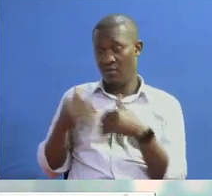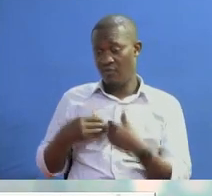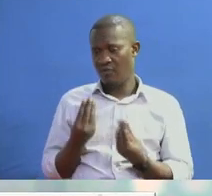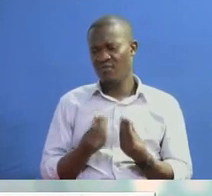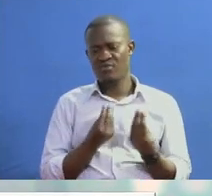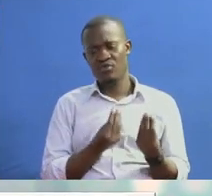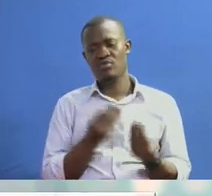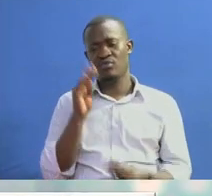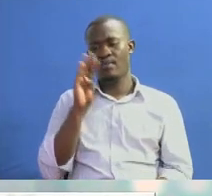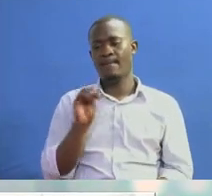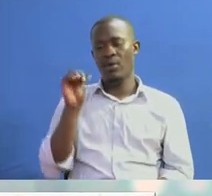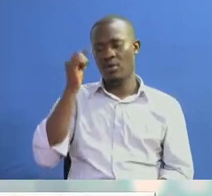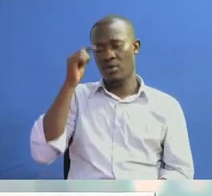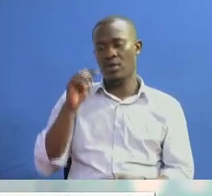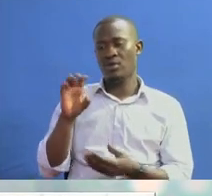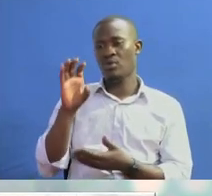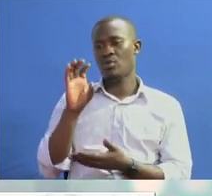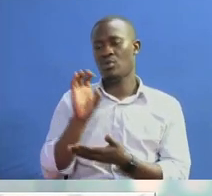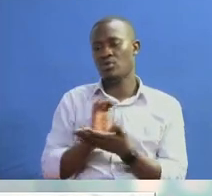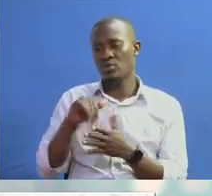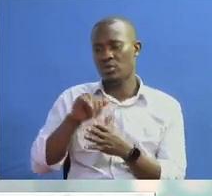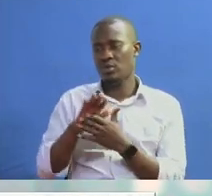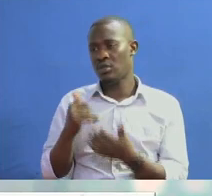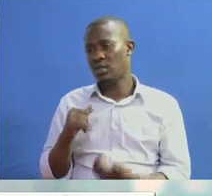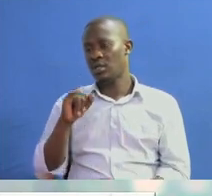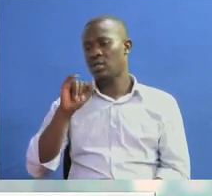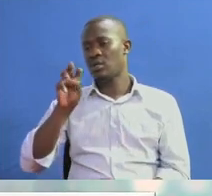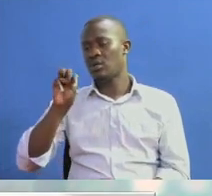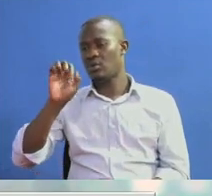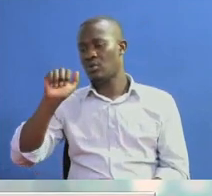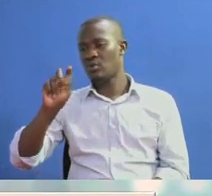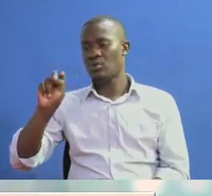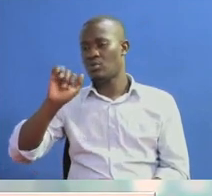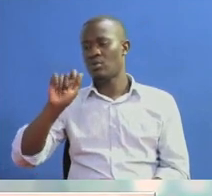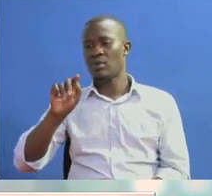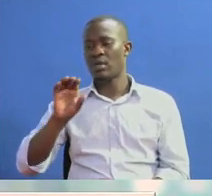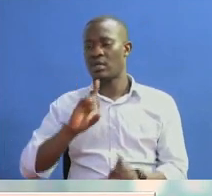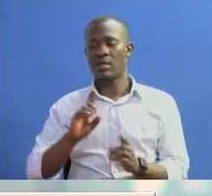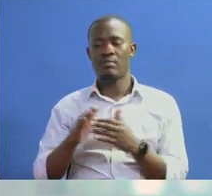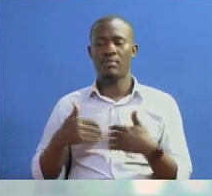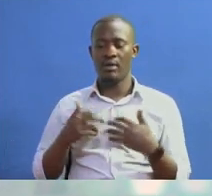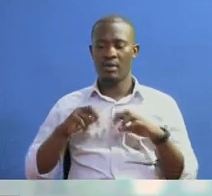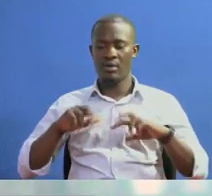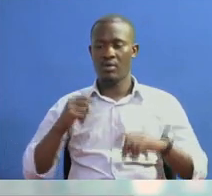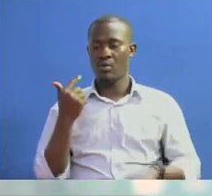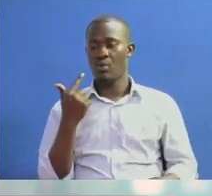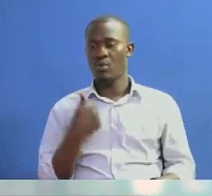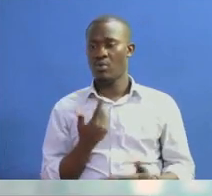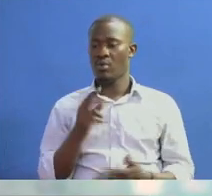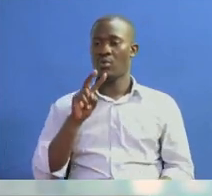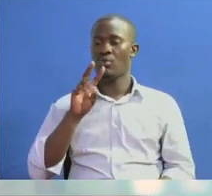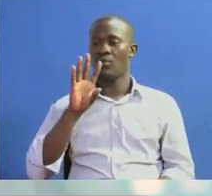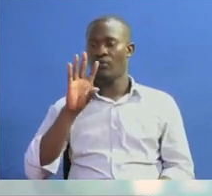to constituency incubation centers, I say I'm an economist and I did my research, one will cost at least